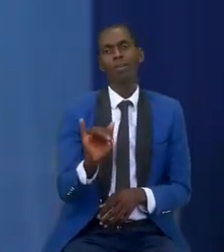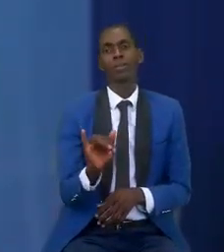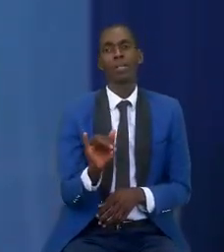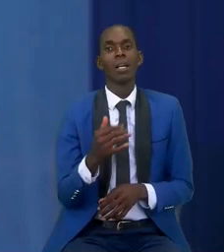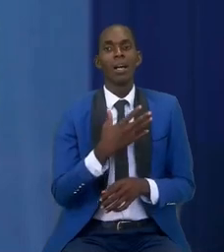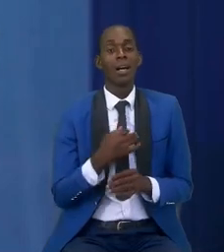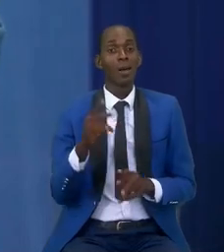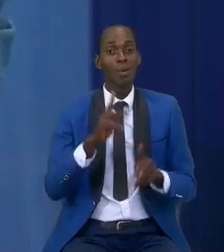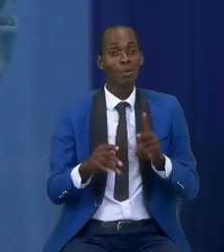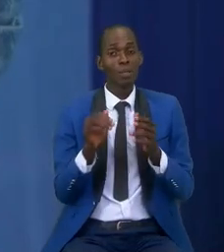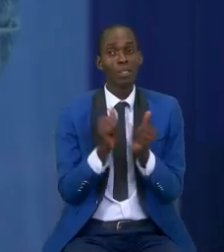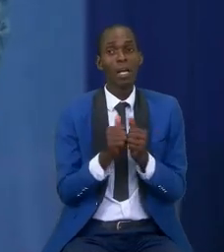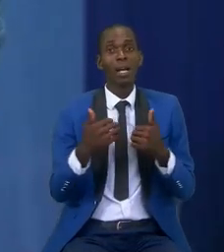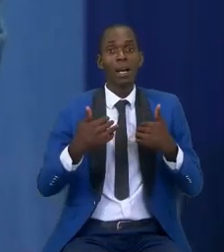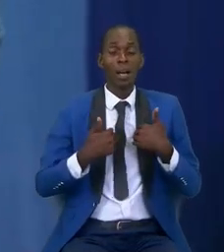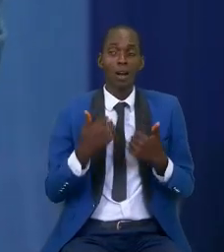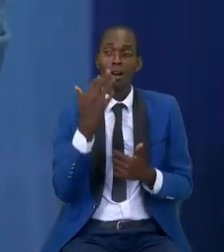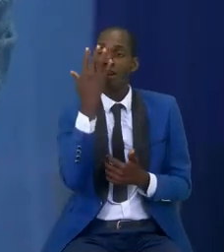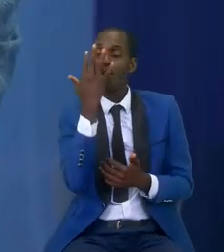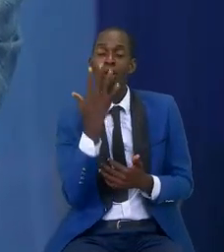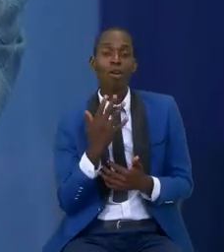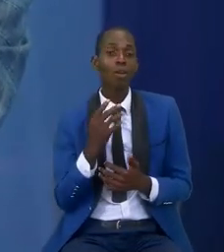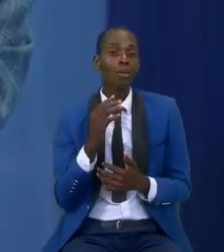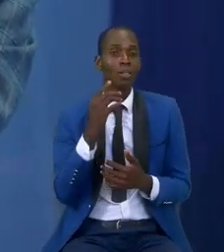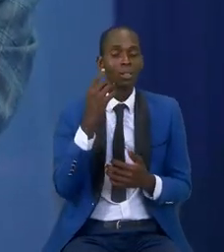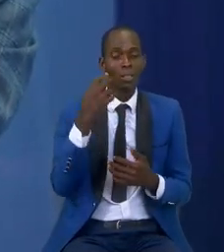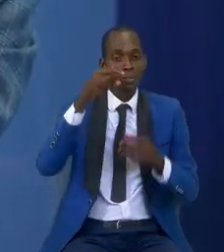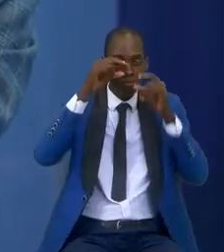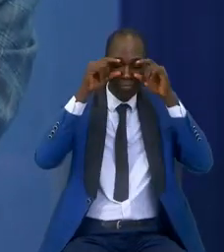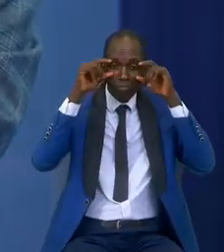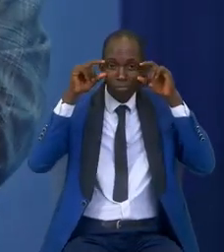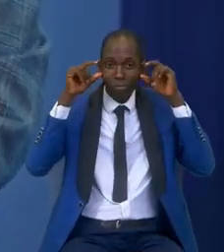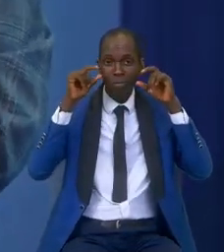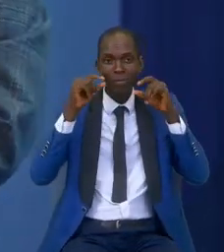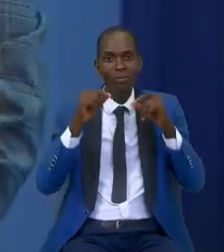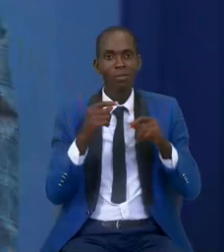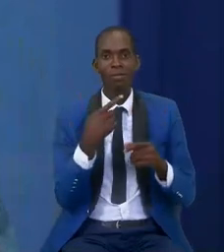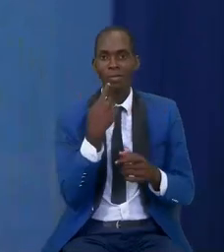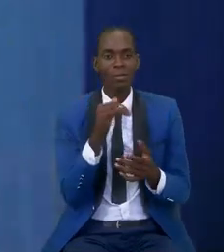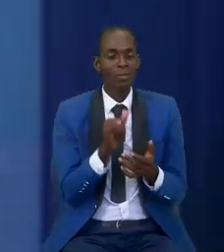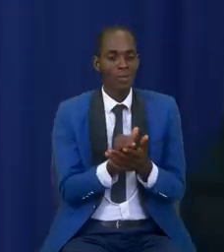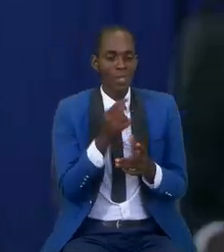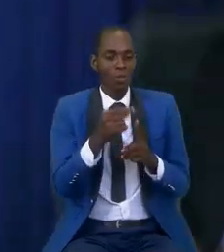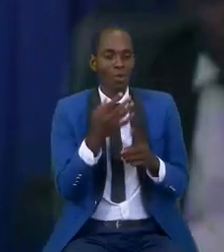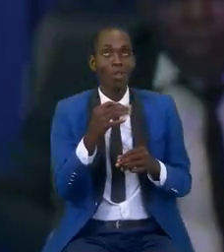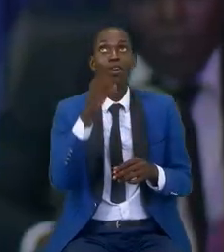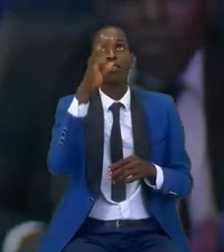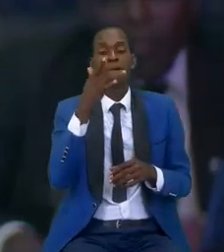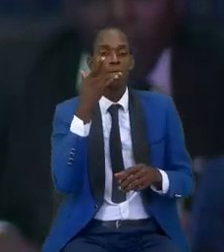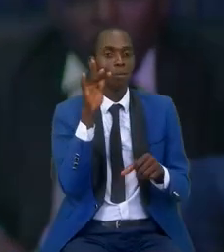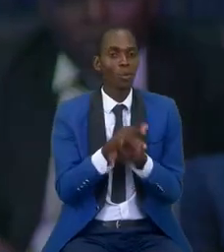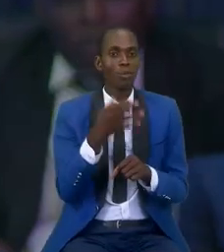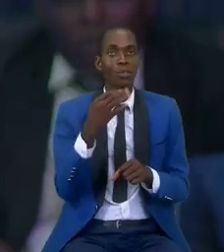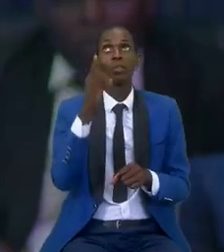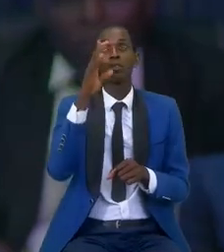you see the word of God the promise of God the power of God has passed away they said when